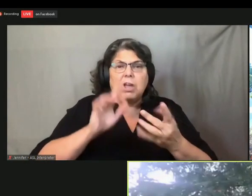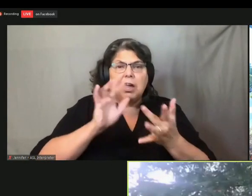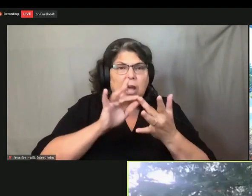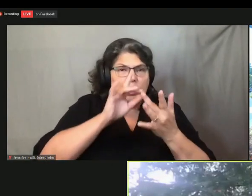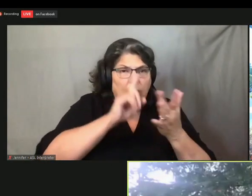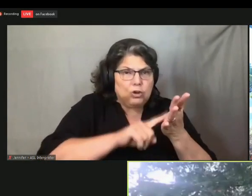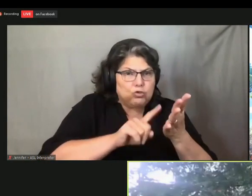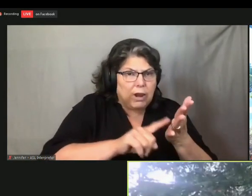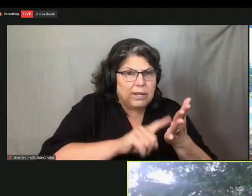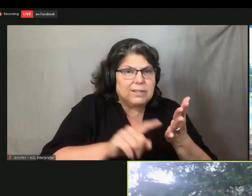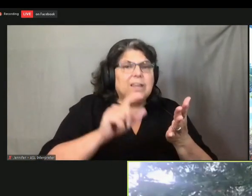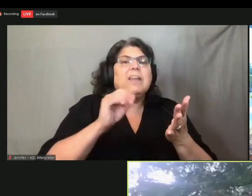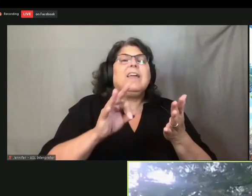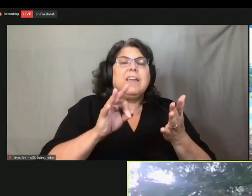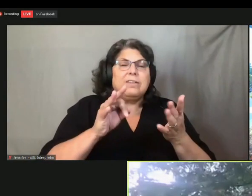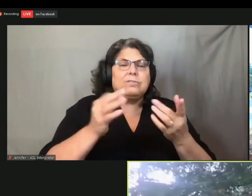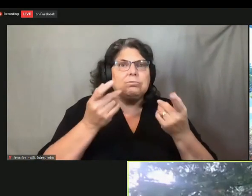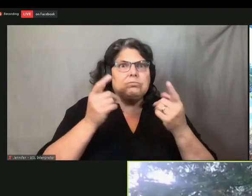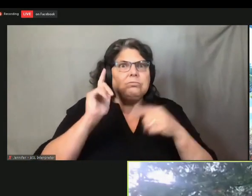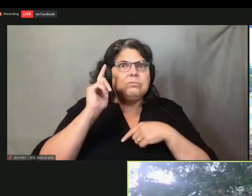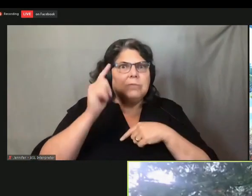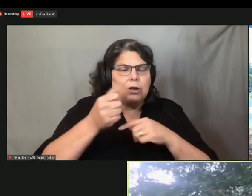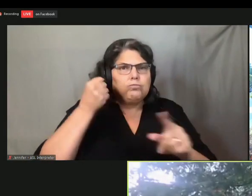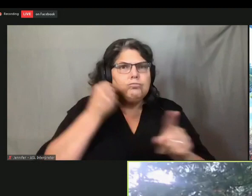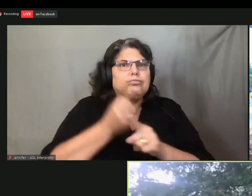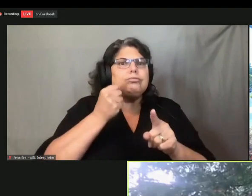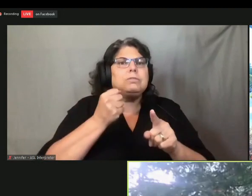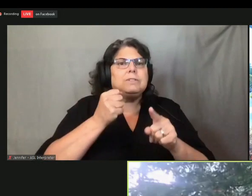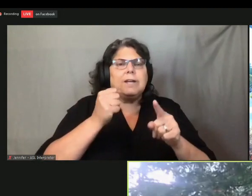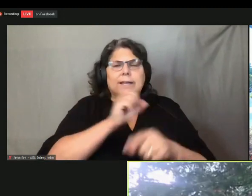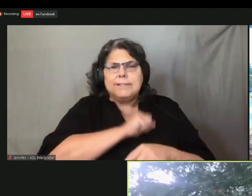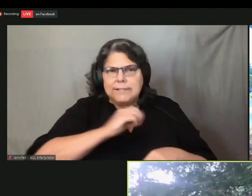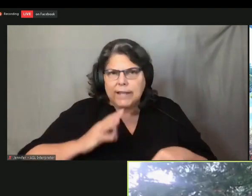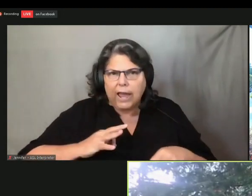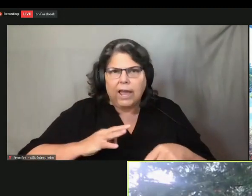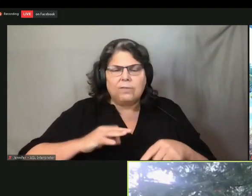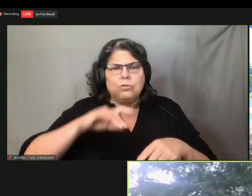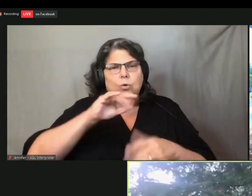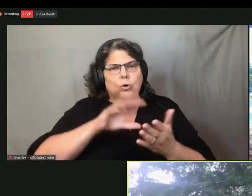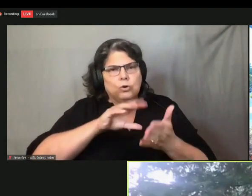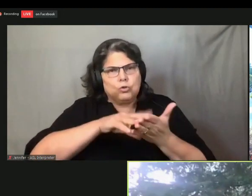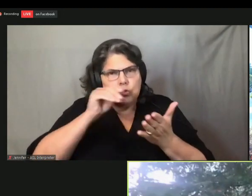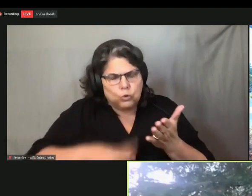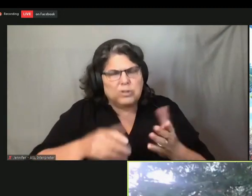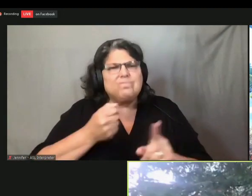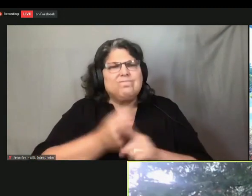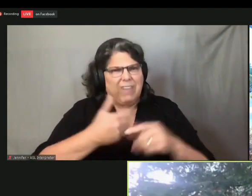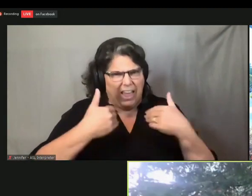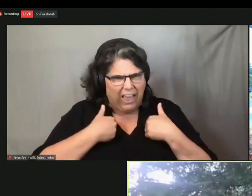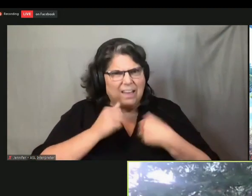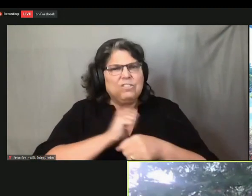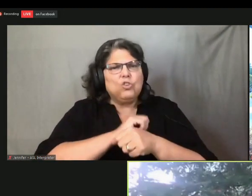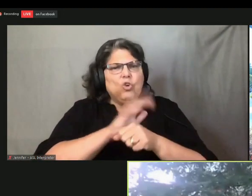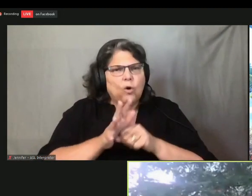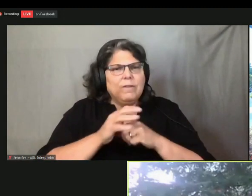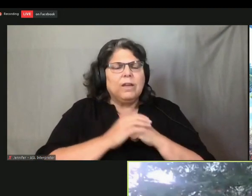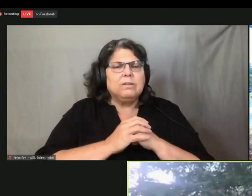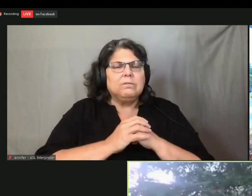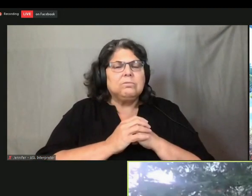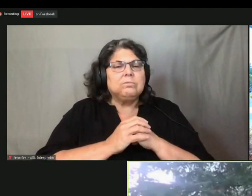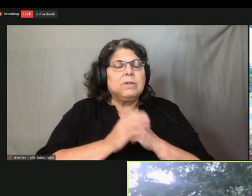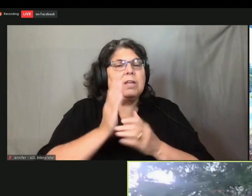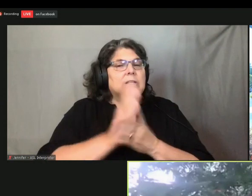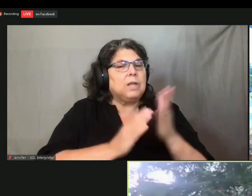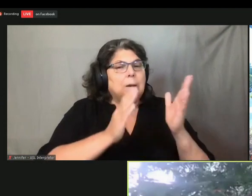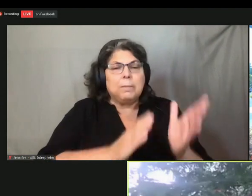if they have a COVID positive student or staff member. Some of the other key areas that require detailed plans, as